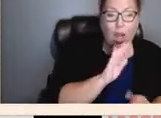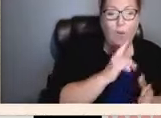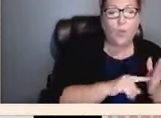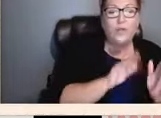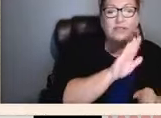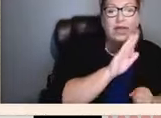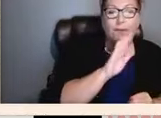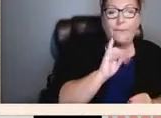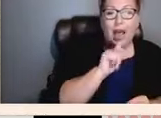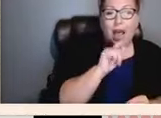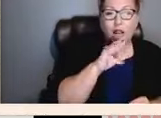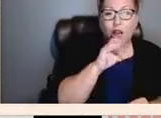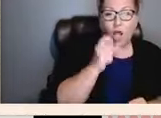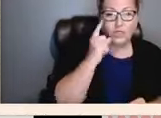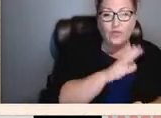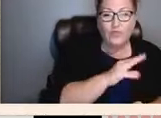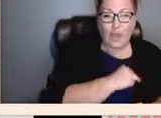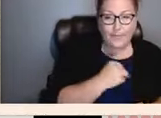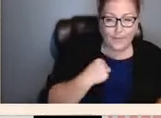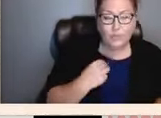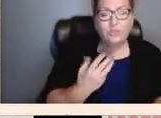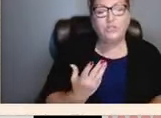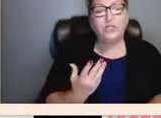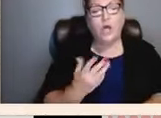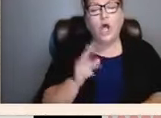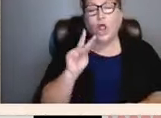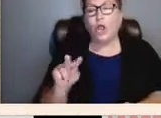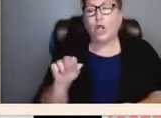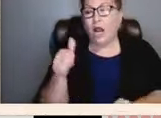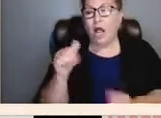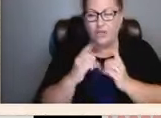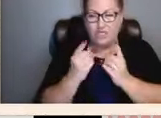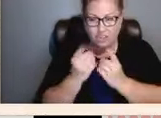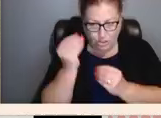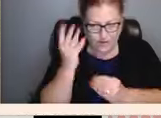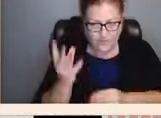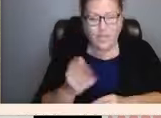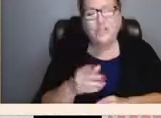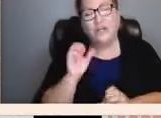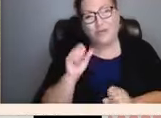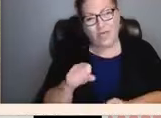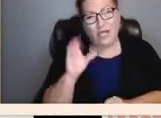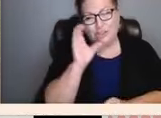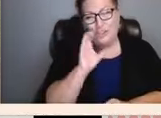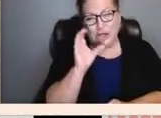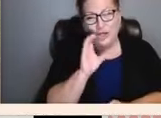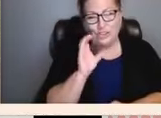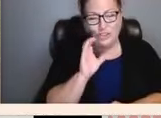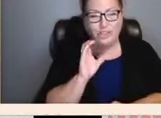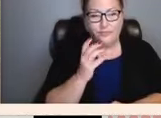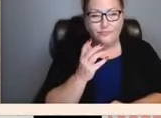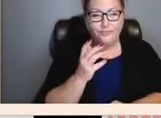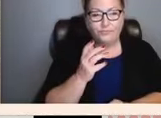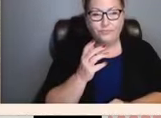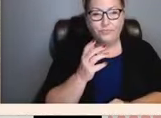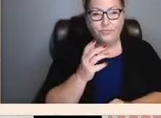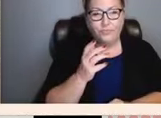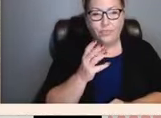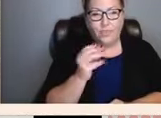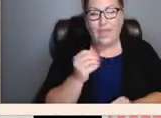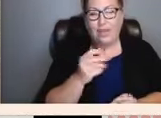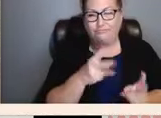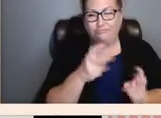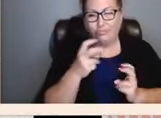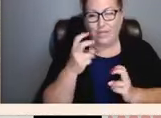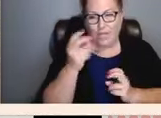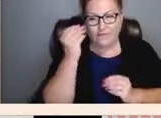their members? Look at other districts' information. I mean, you can search and pull information. Like I said, work